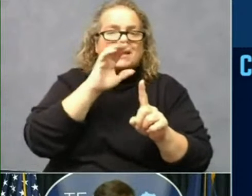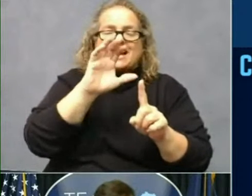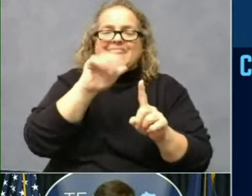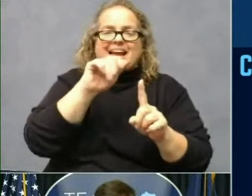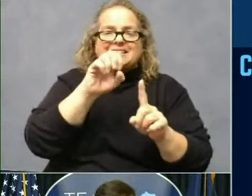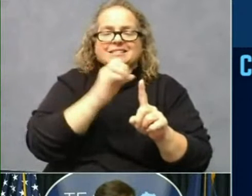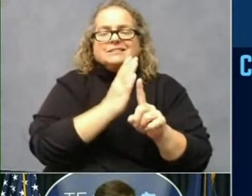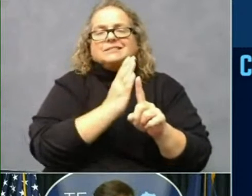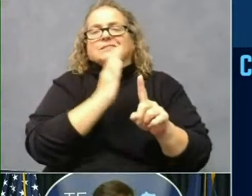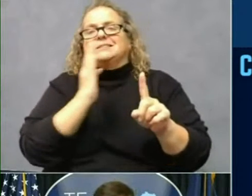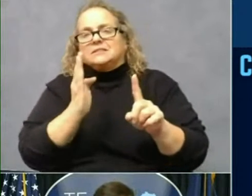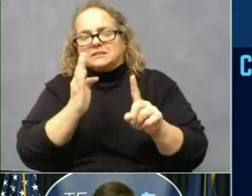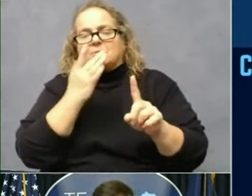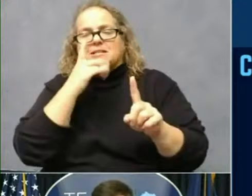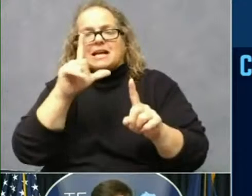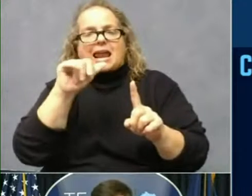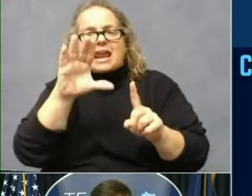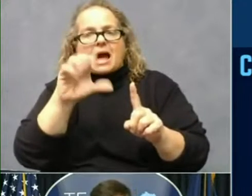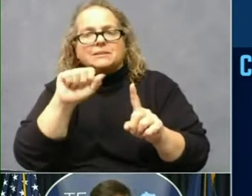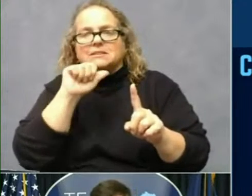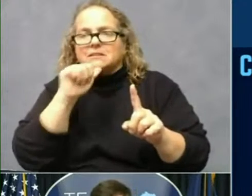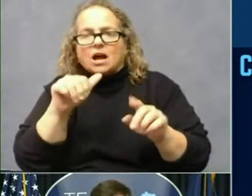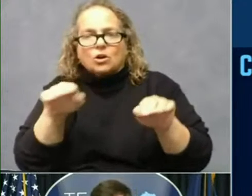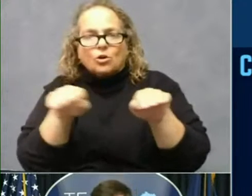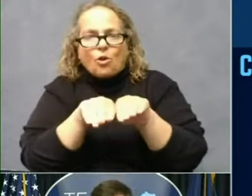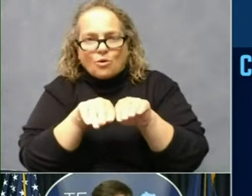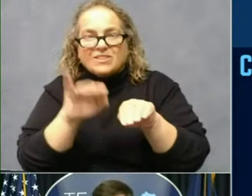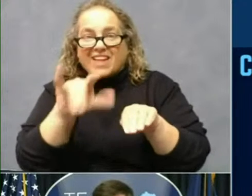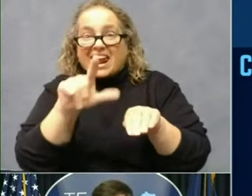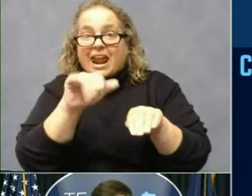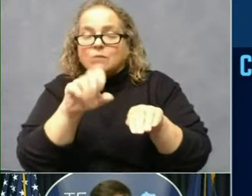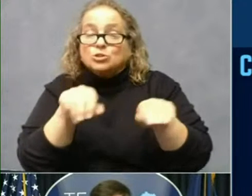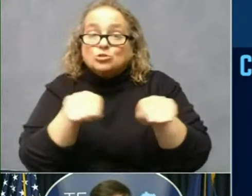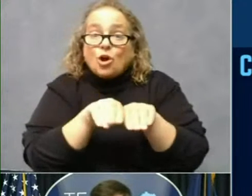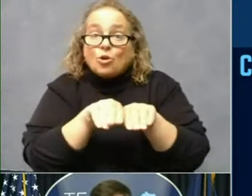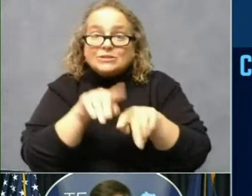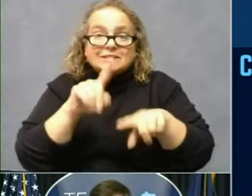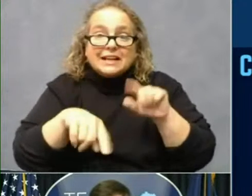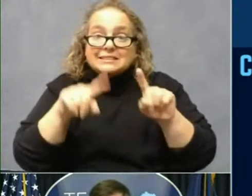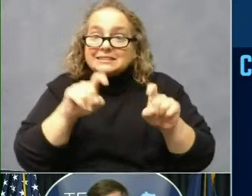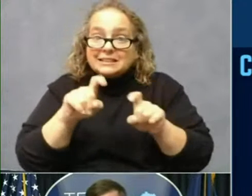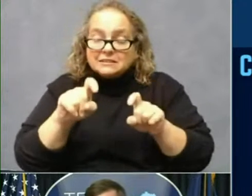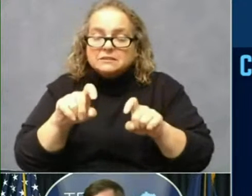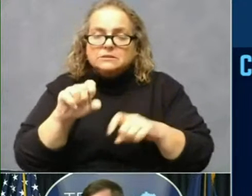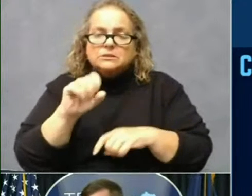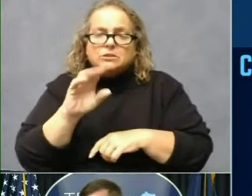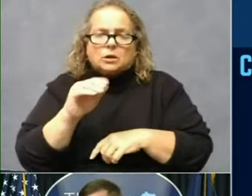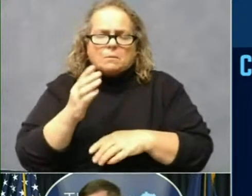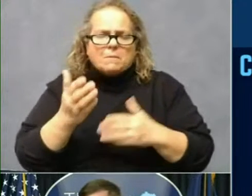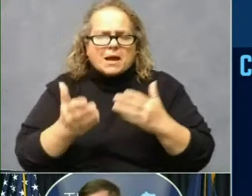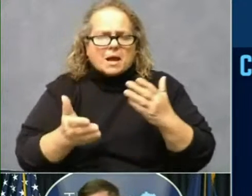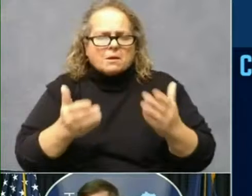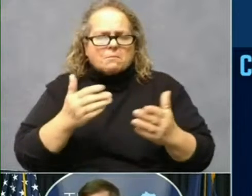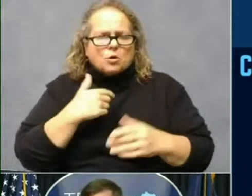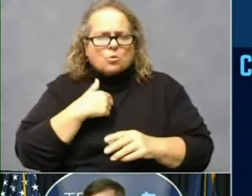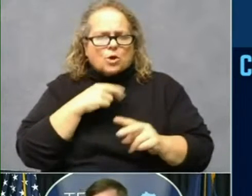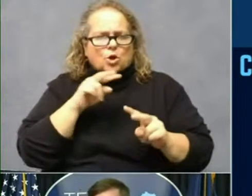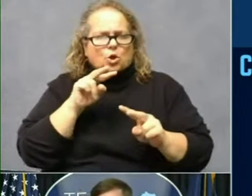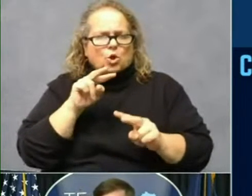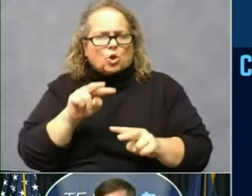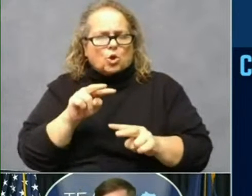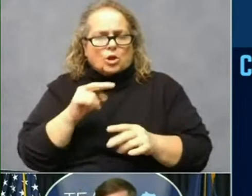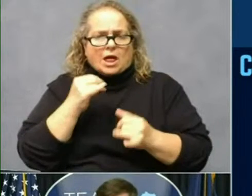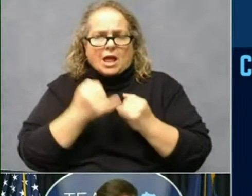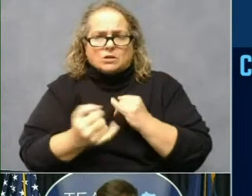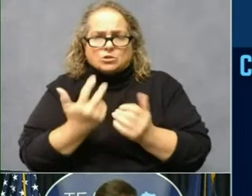days. And so we hope that the rate of growth has been slowing over the last 3 weeks as we